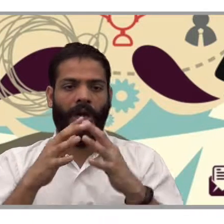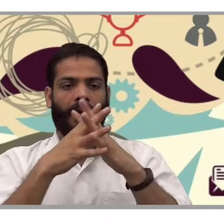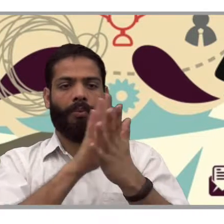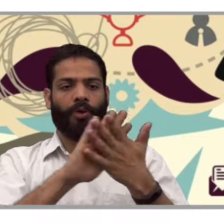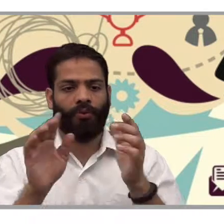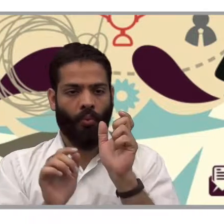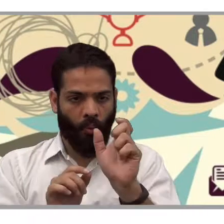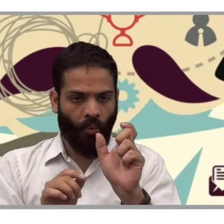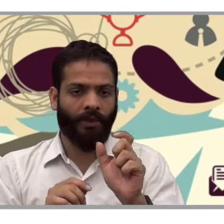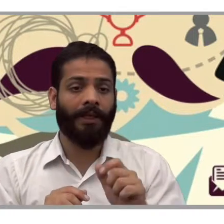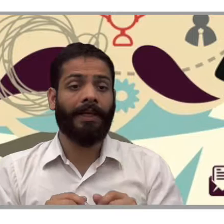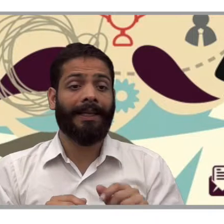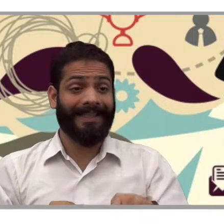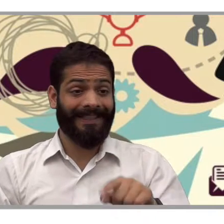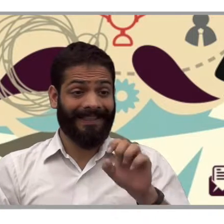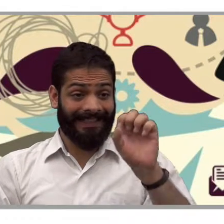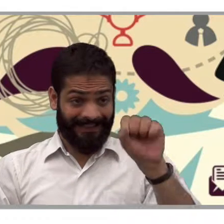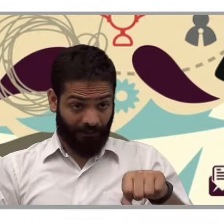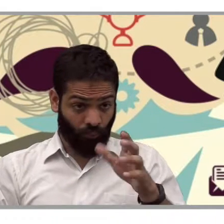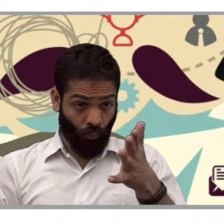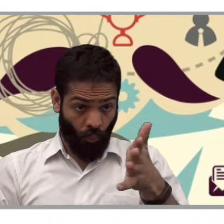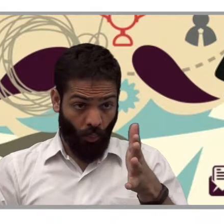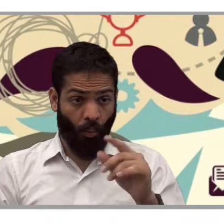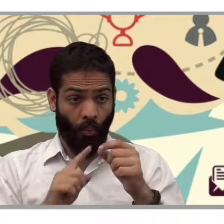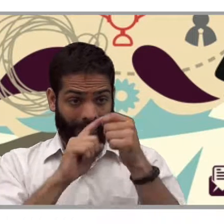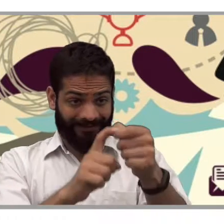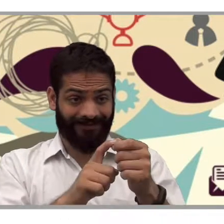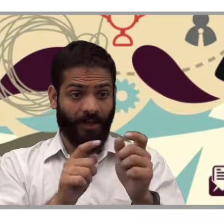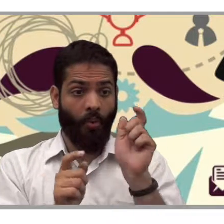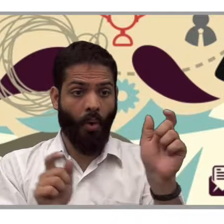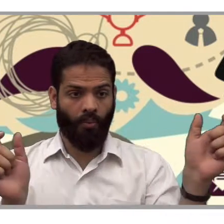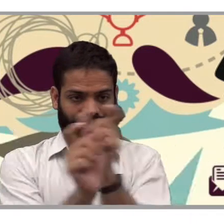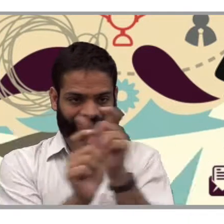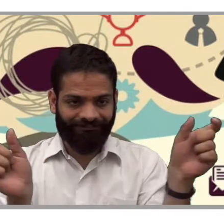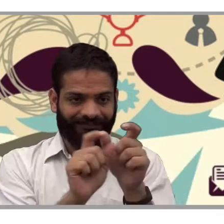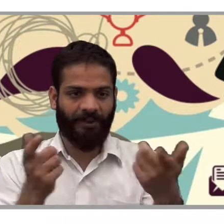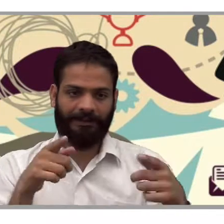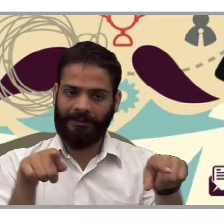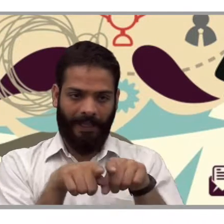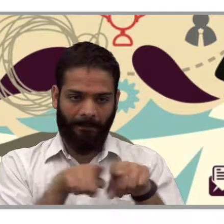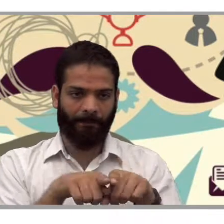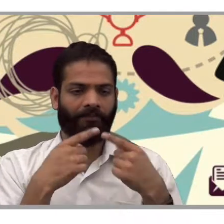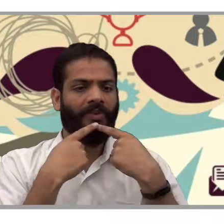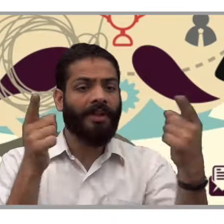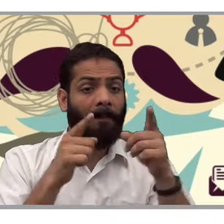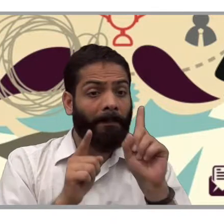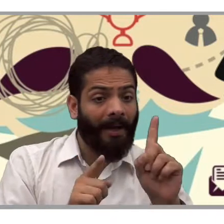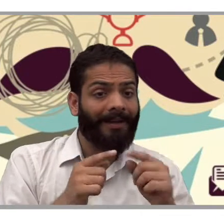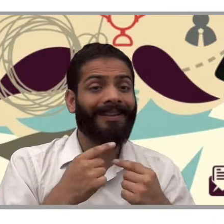The basic expression associated with it is the relative chin up from the immediate sign.